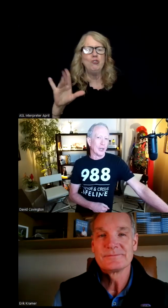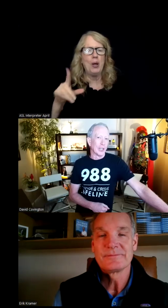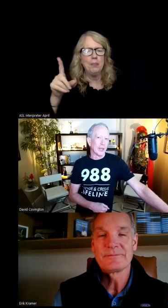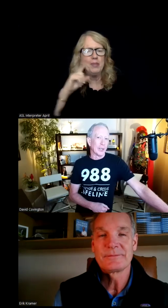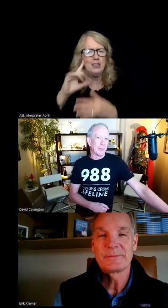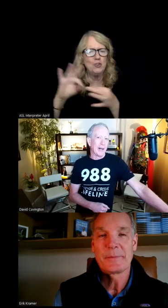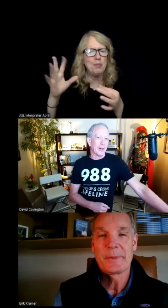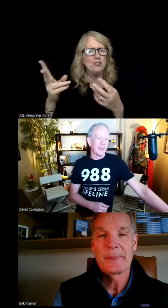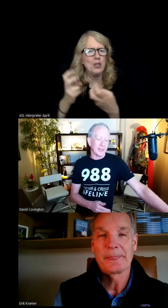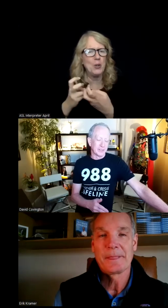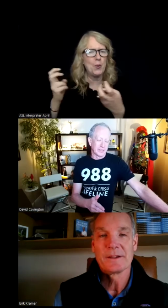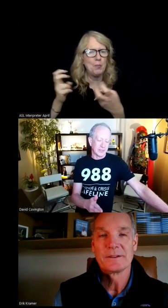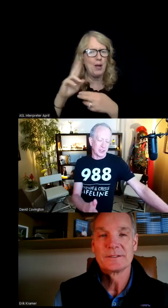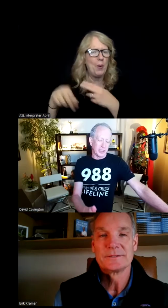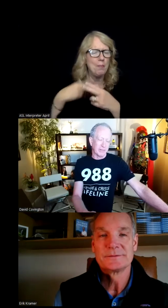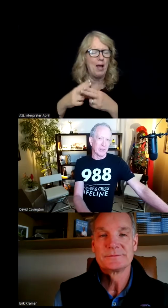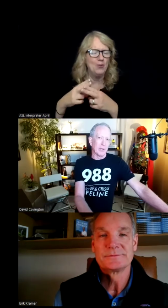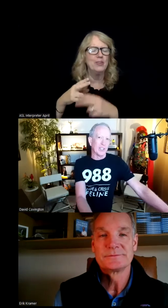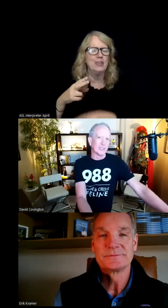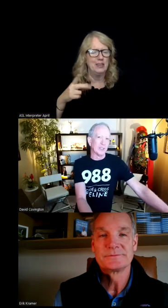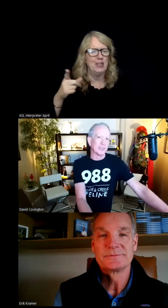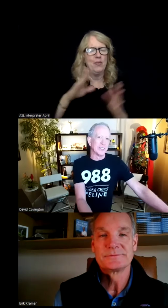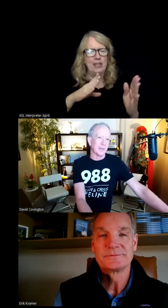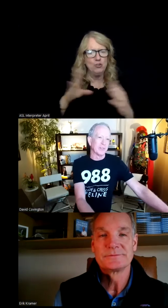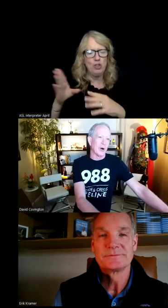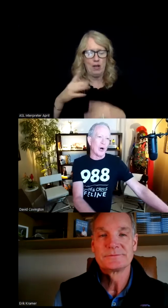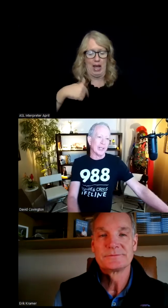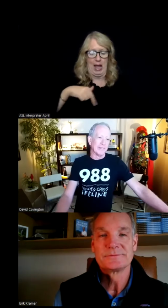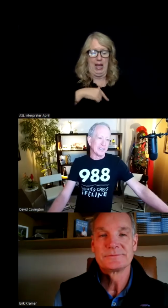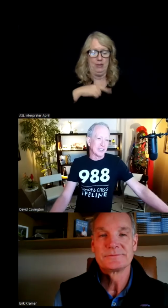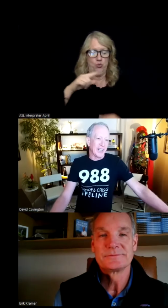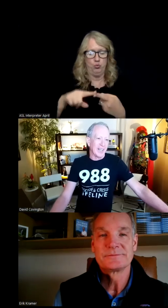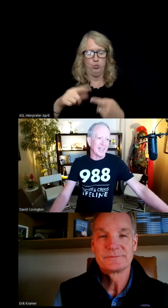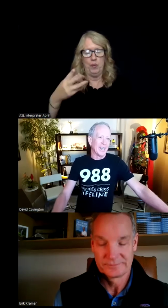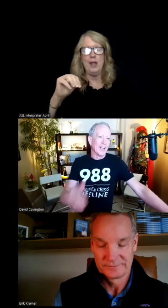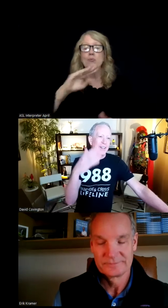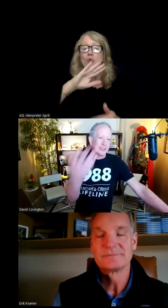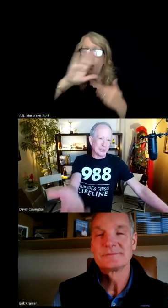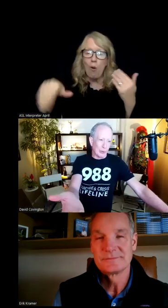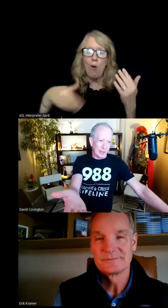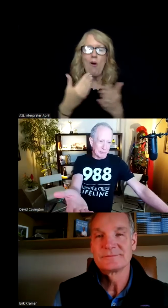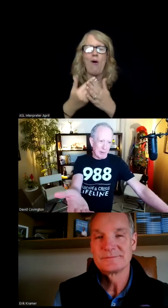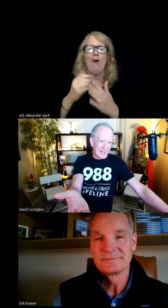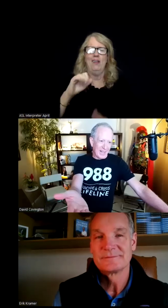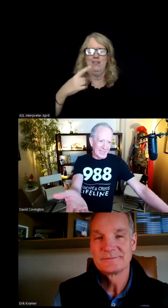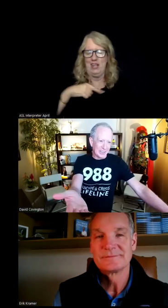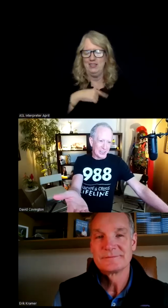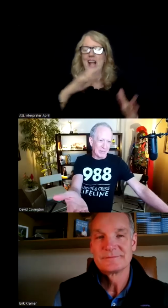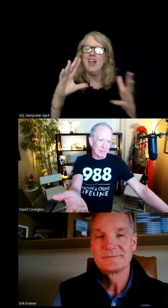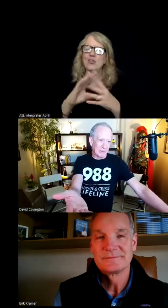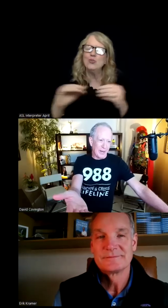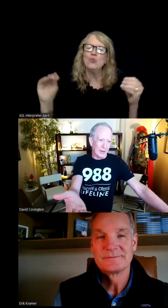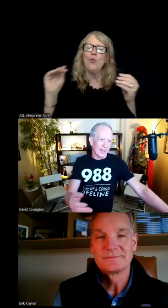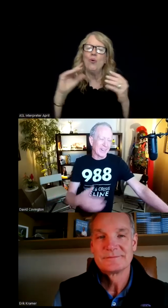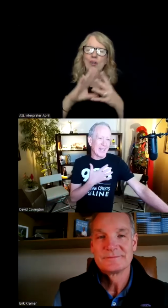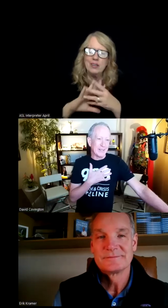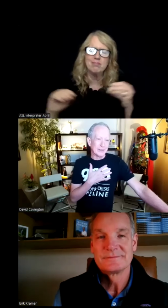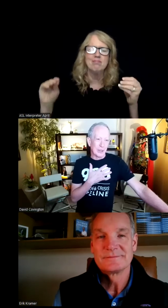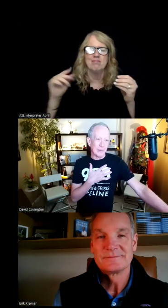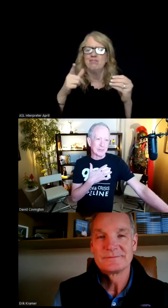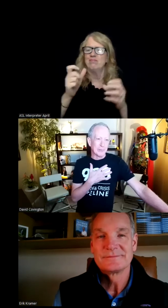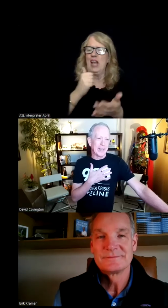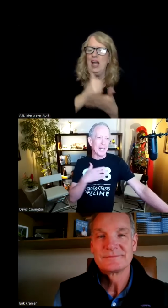panel earlier about this shift from us versus them to all of us. And these stories make that shift. Eric,